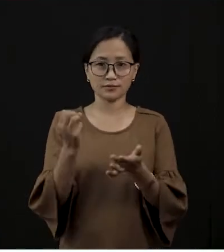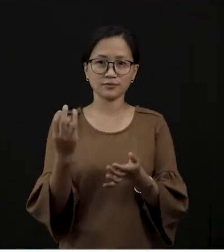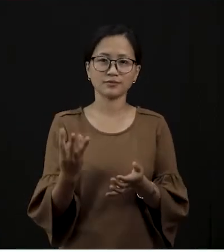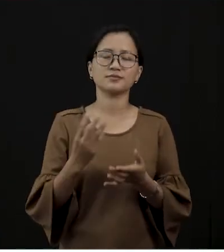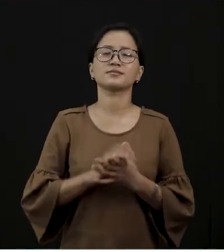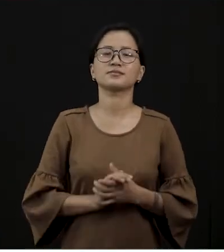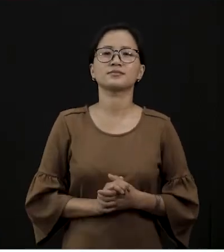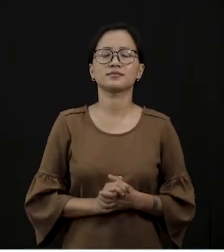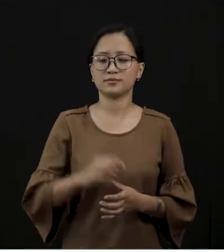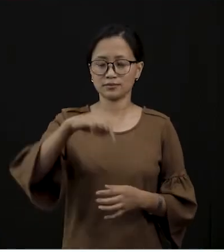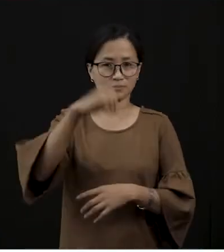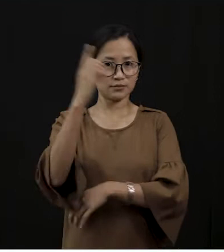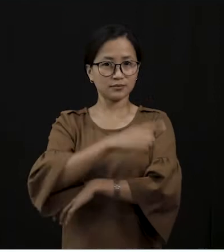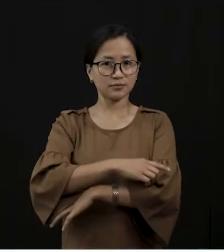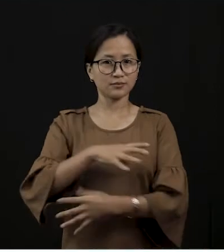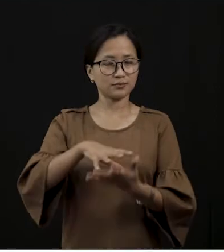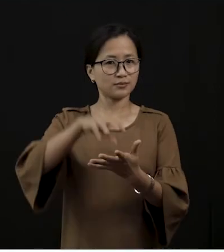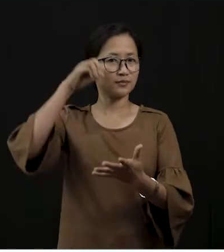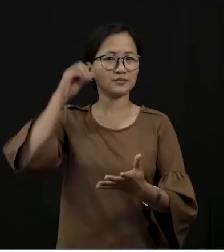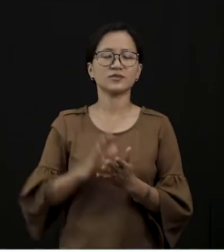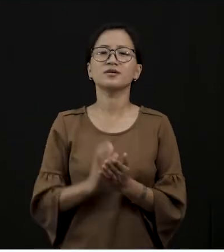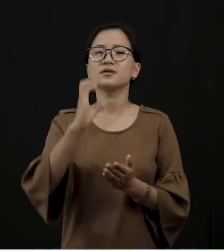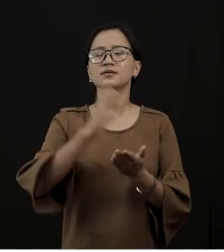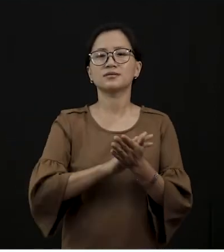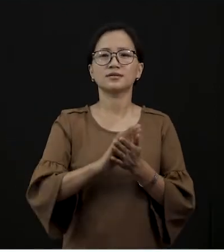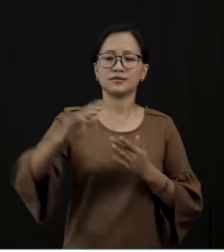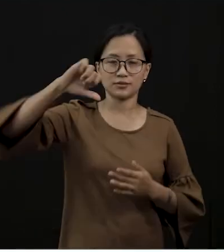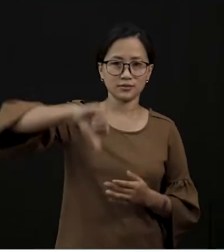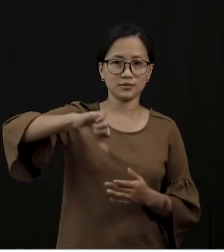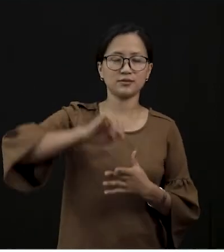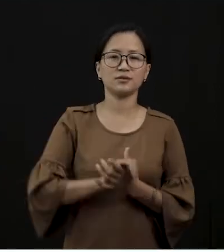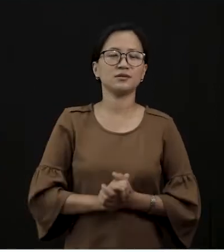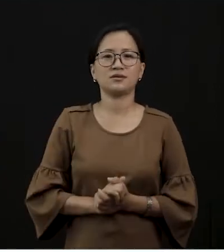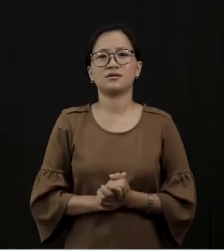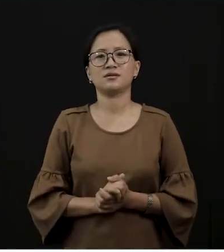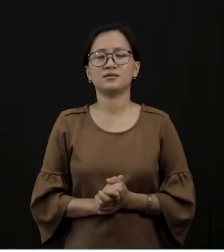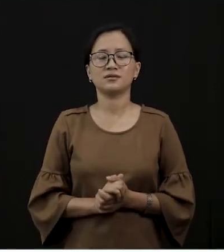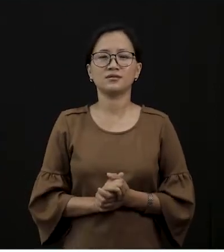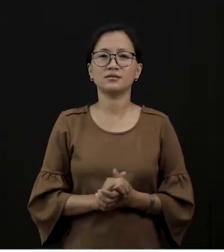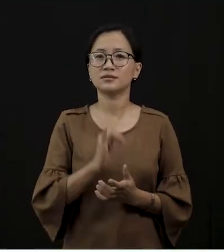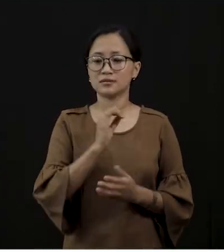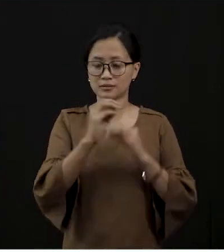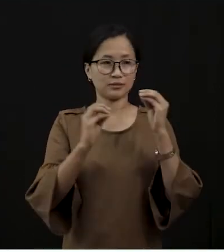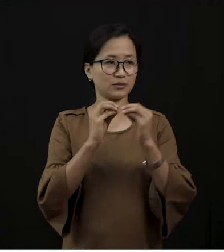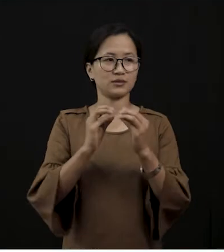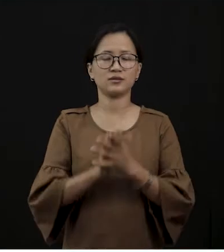mathematics. Today we are going to learn chapter number 9, that is about